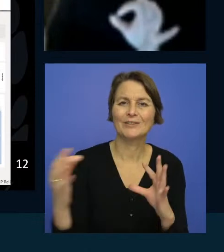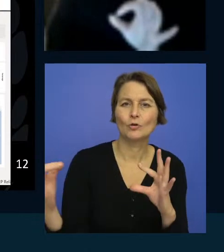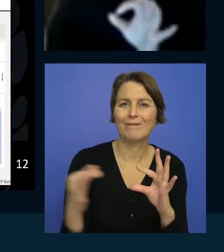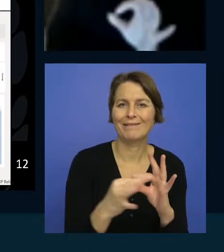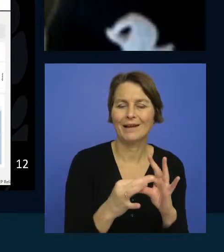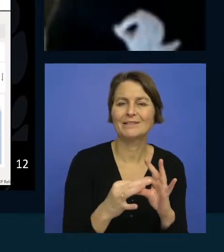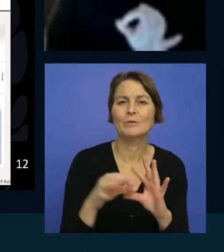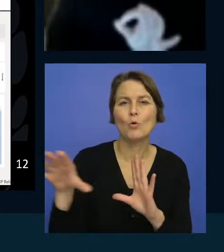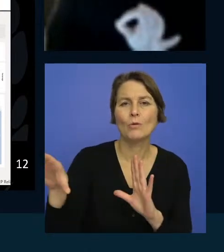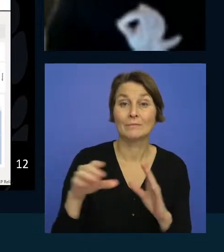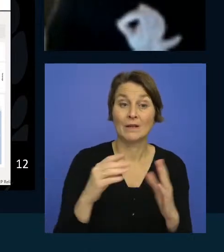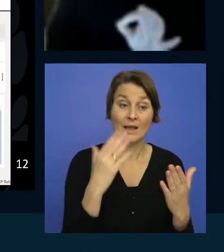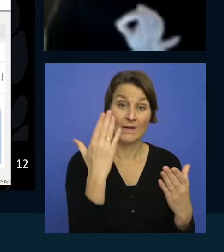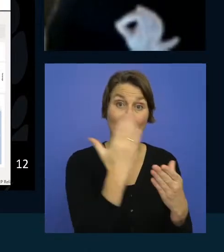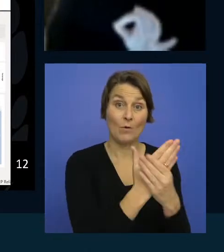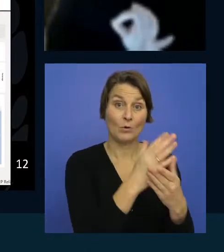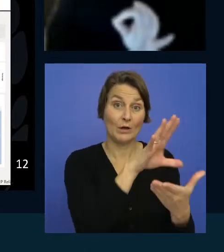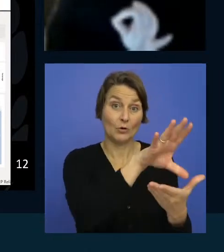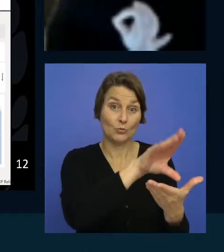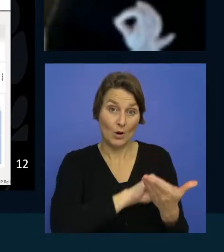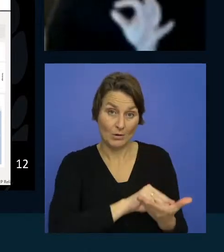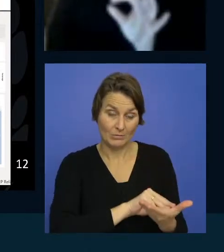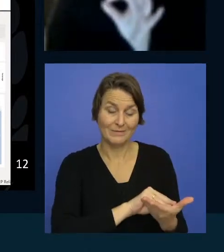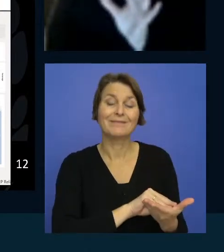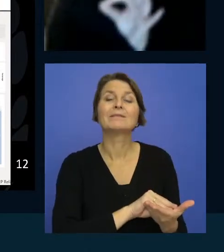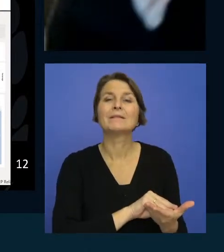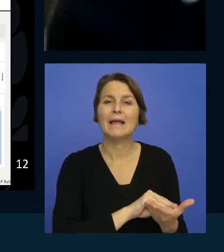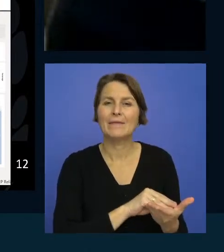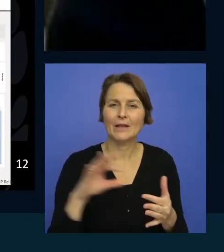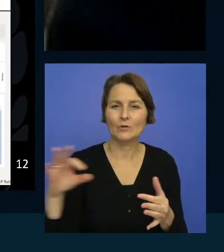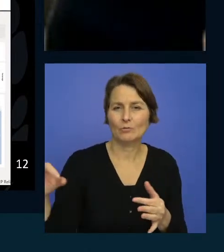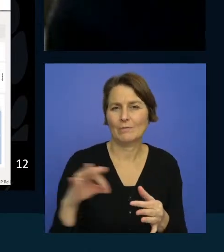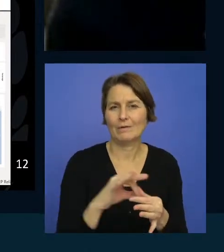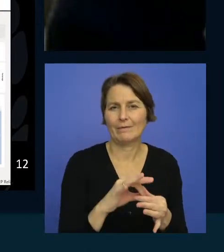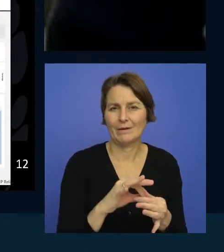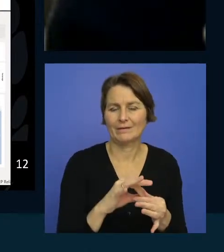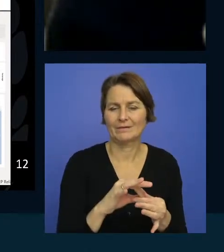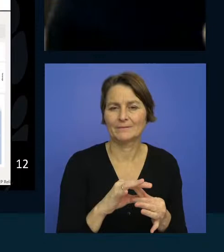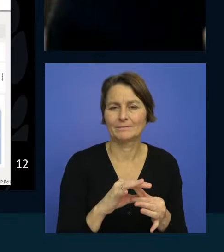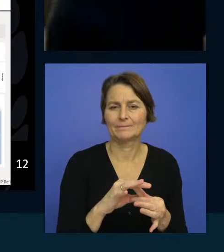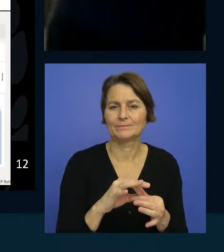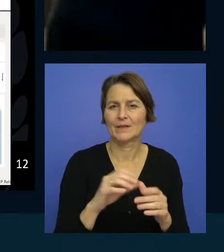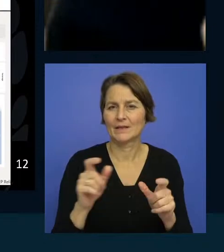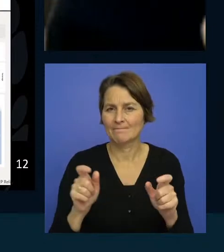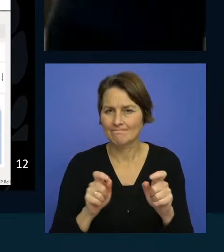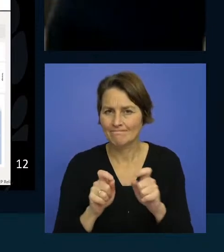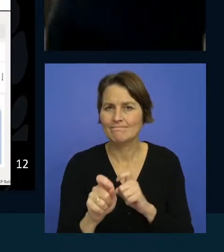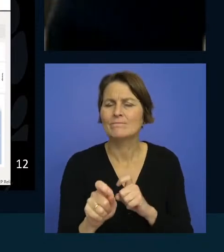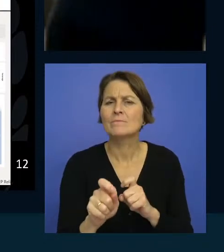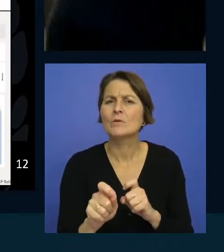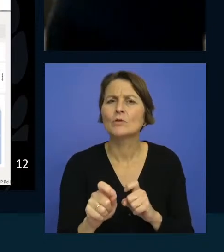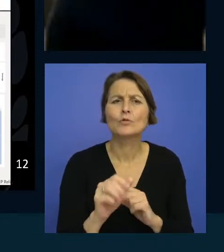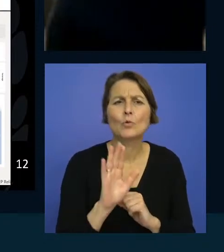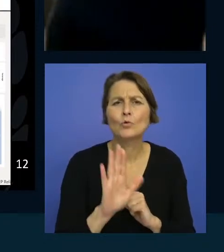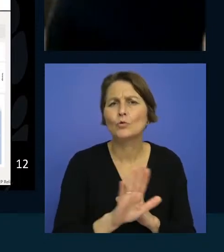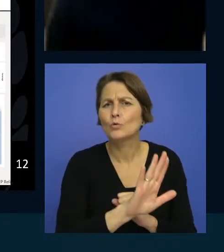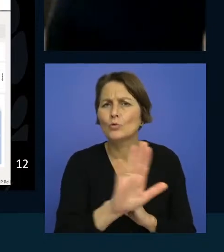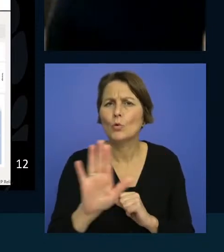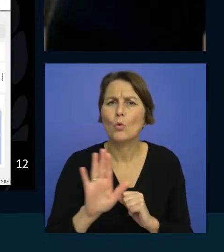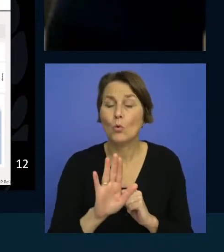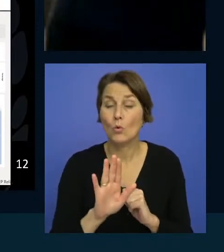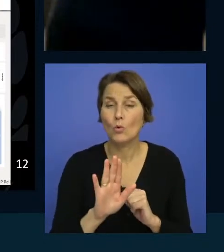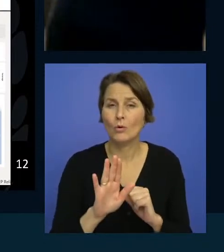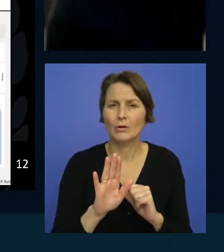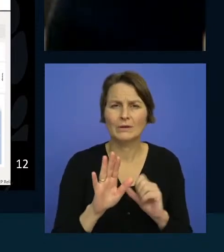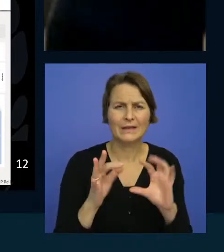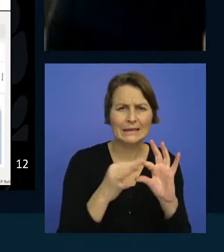the folder that you can download from the CQD templates, and then just put it in where all of your other connectors are.